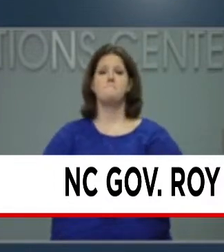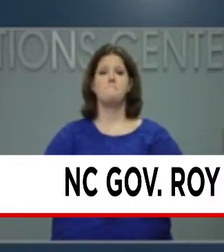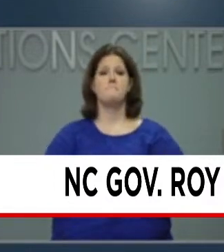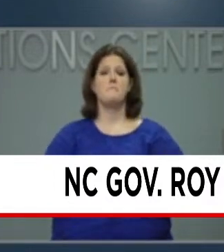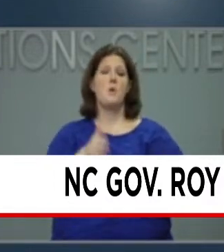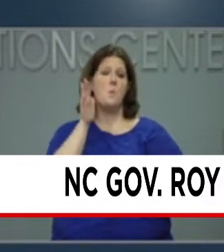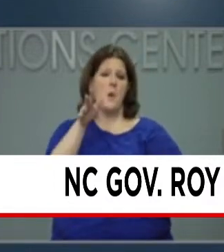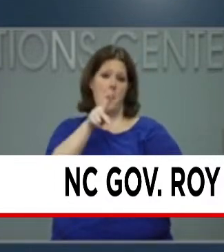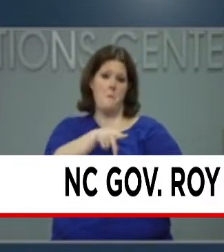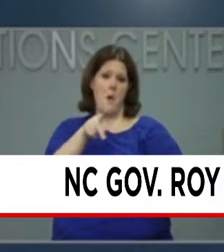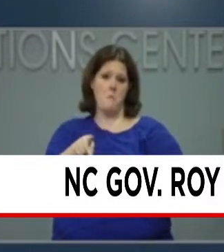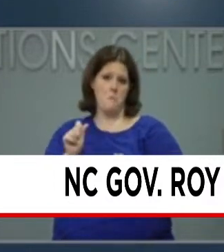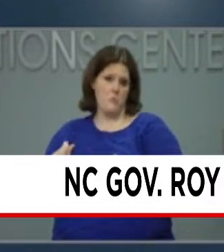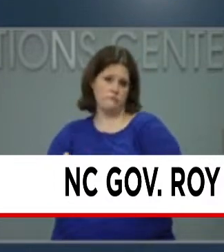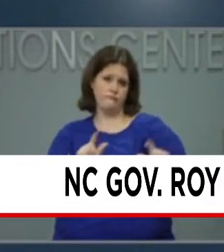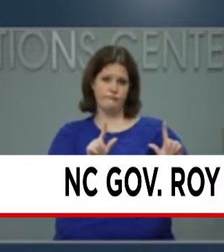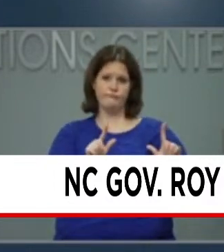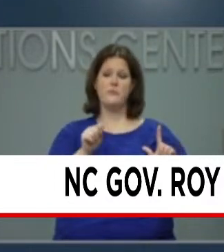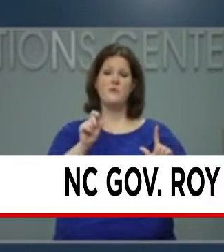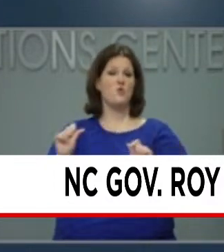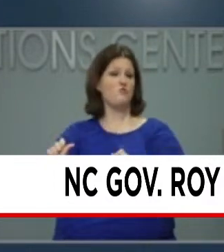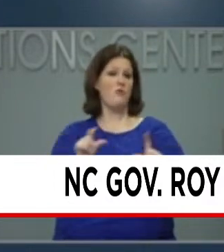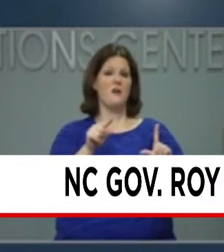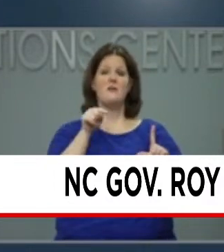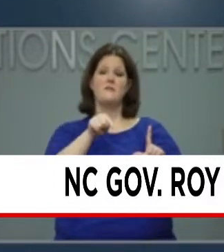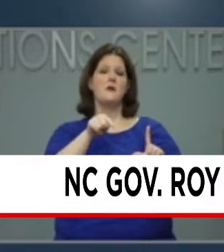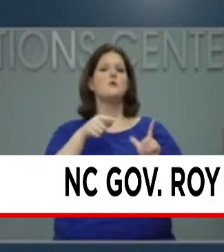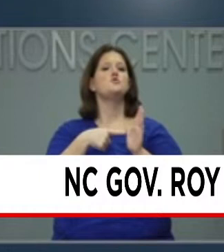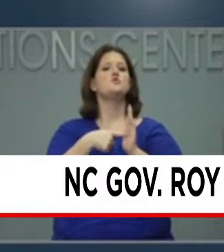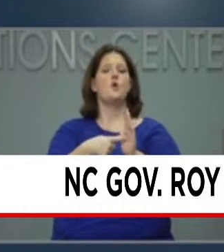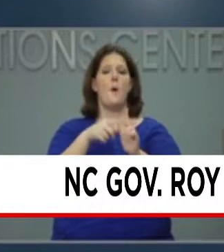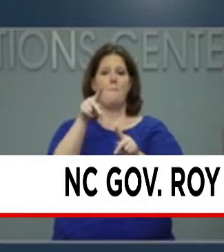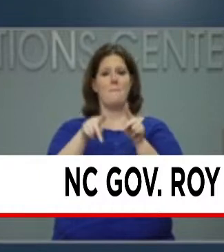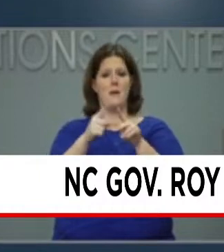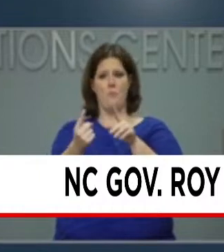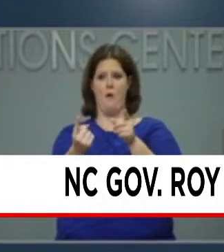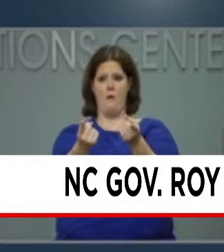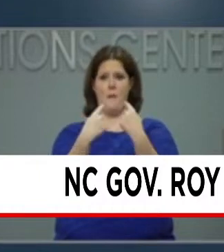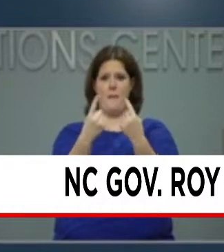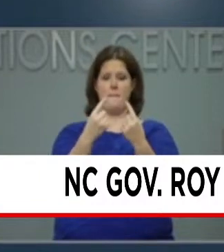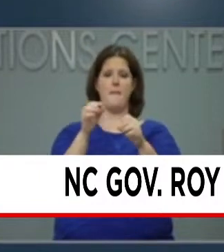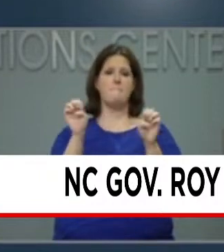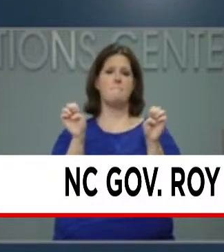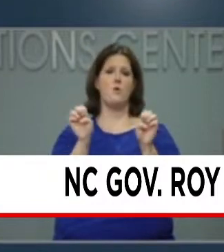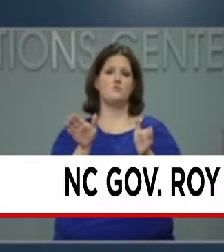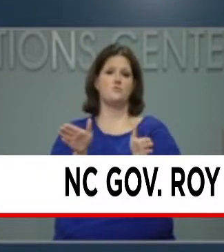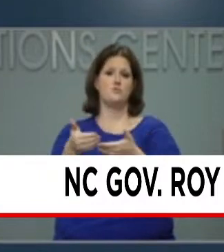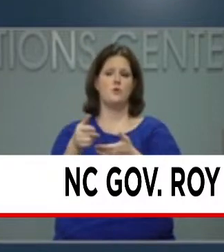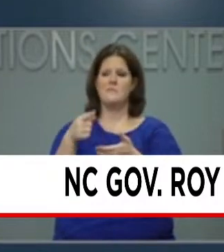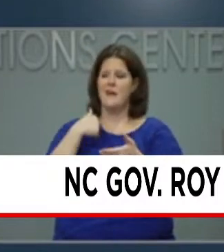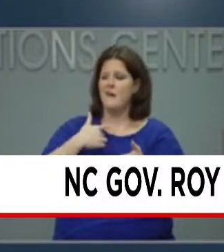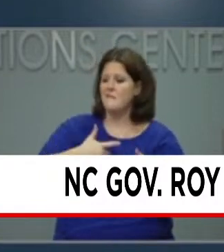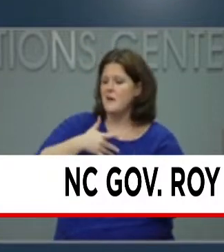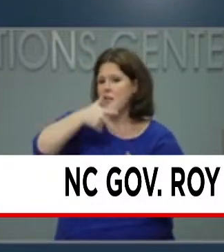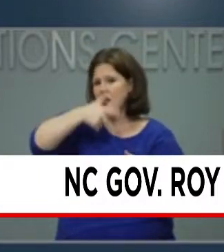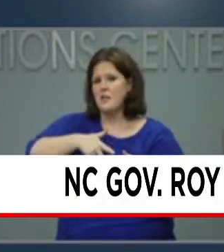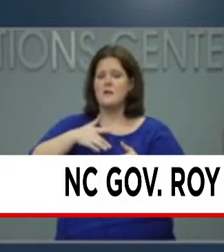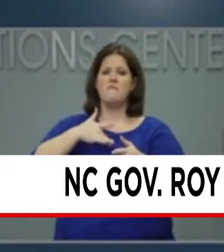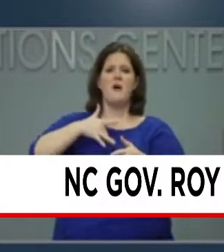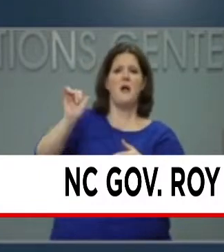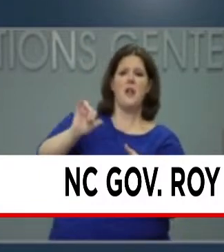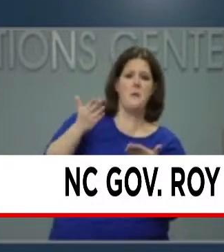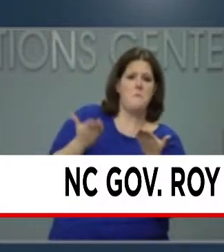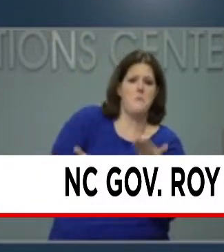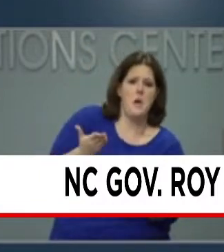graph looks at people who come to the emergency department with COVID-like symptoms. This is our earliest detection mechanism, and you can